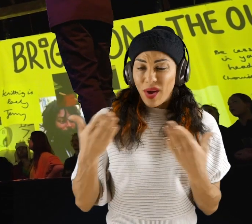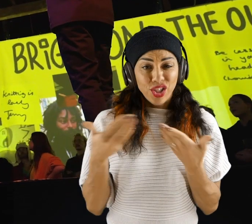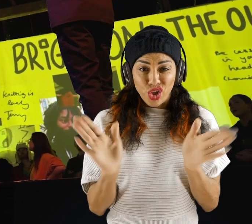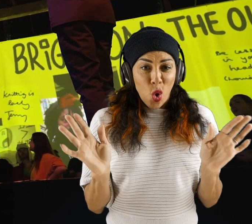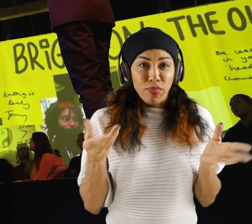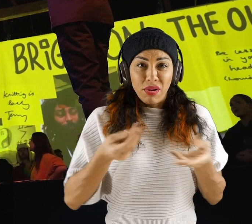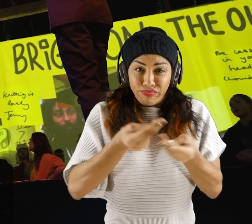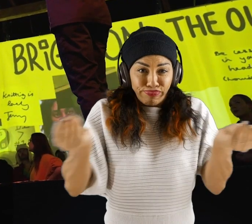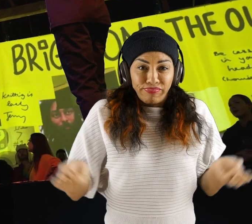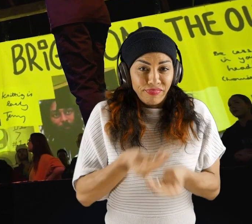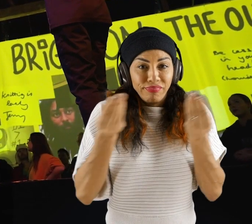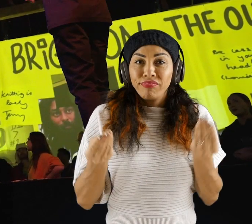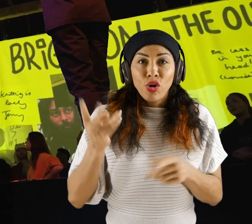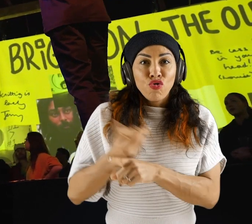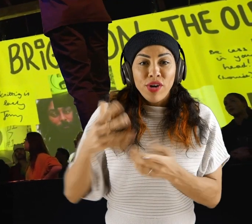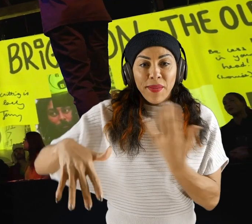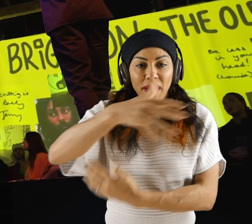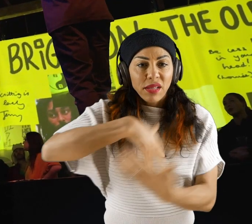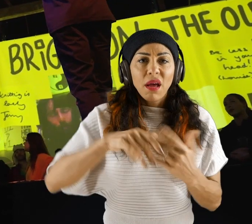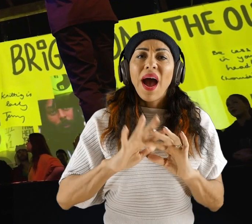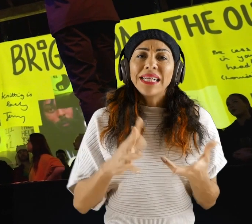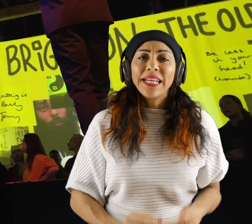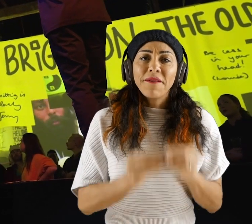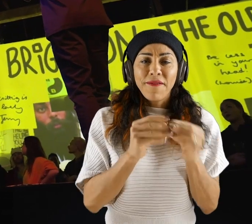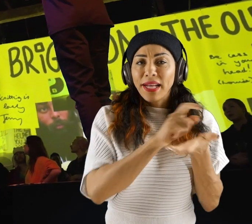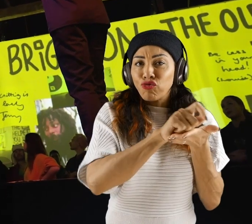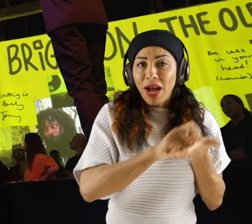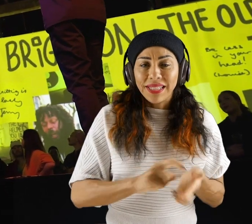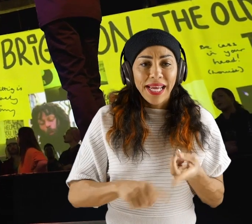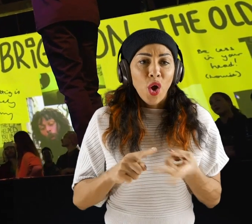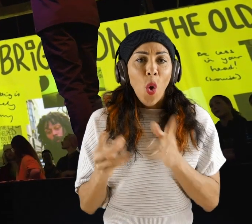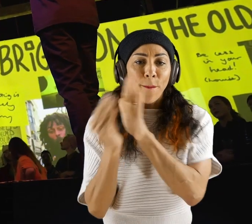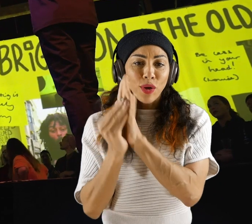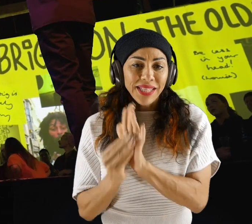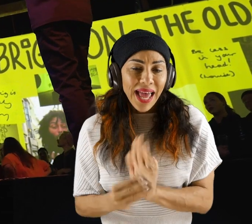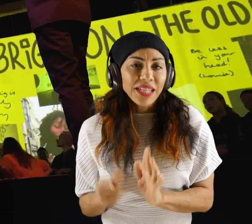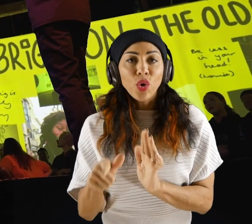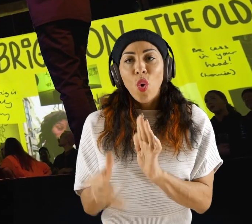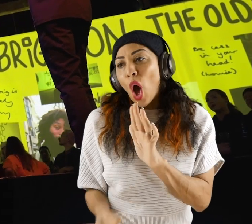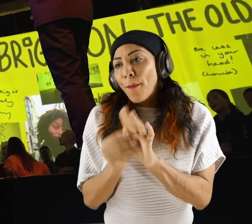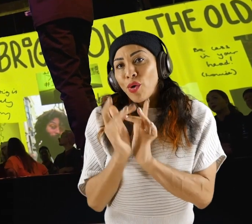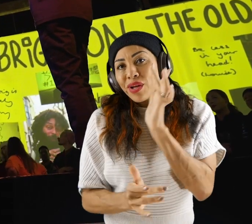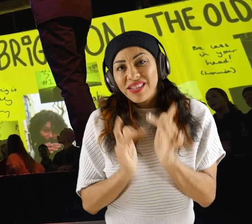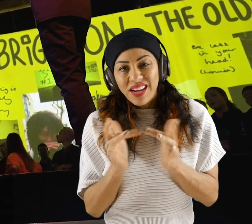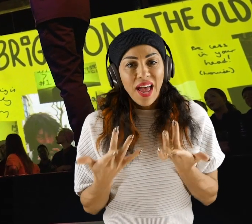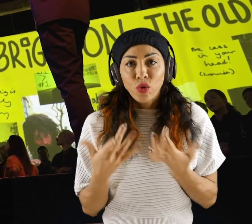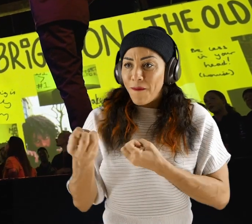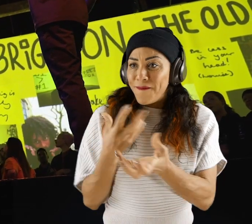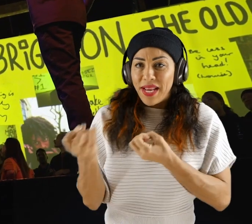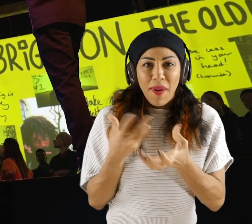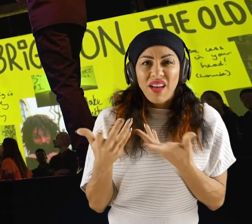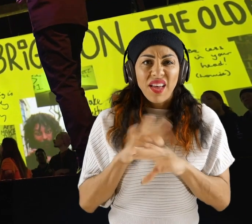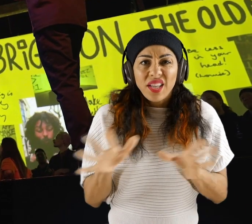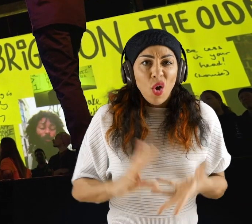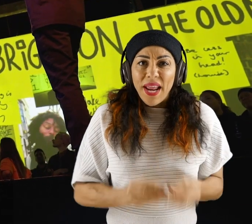I didn't invent writing or post-it notes or putting stuff on the internet, feeding it back. None of these are inventions. This is all stuff that was already